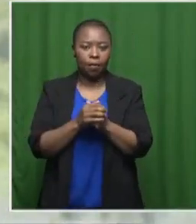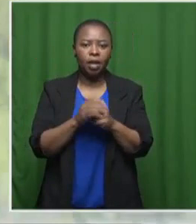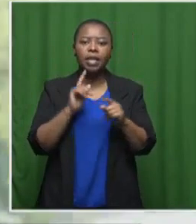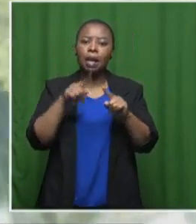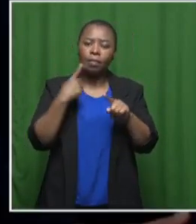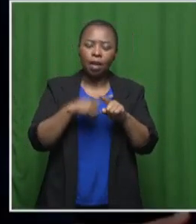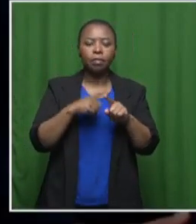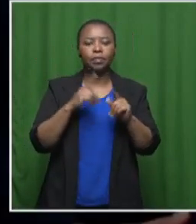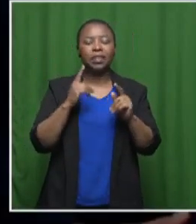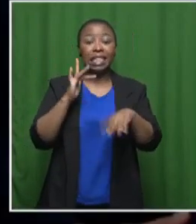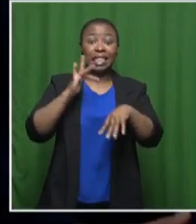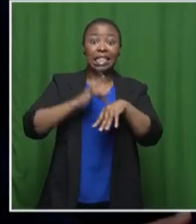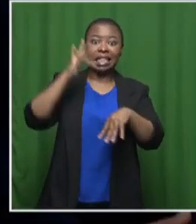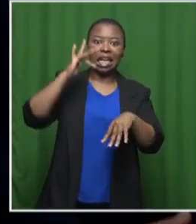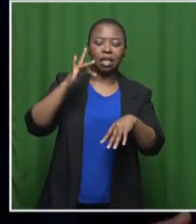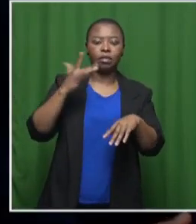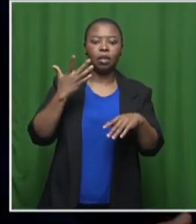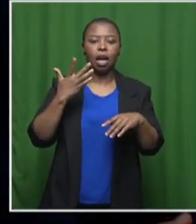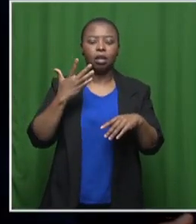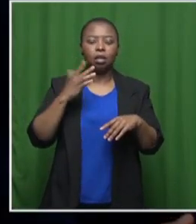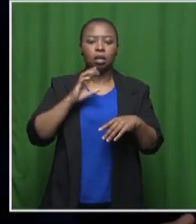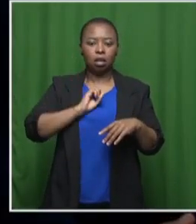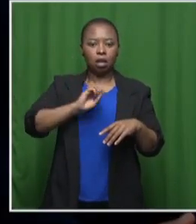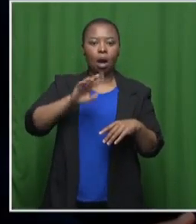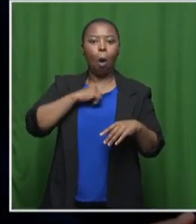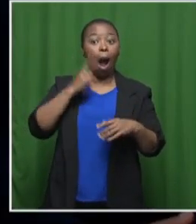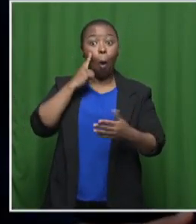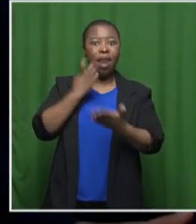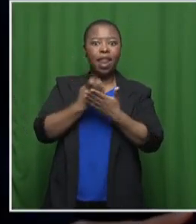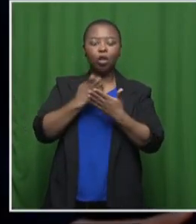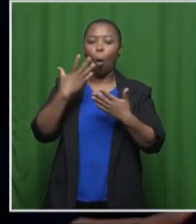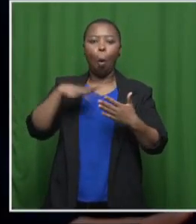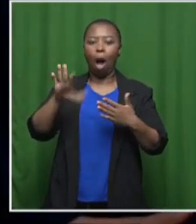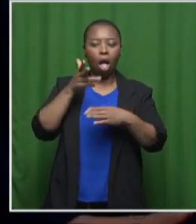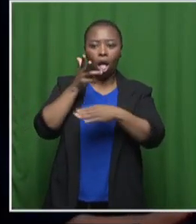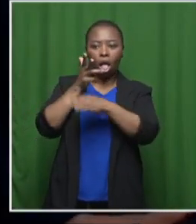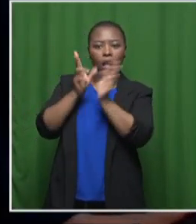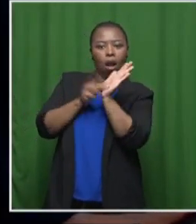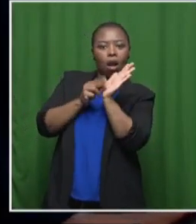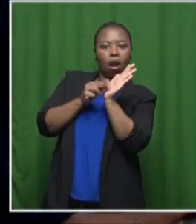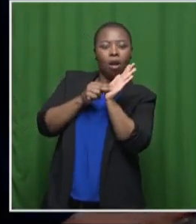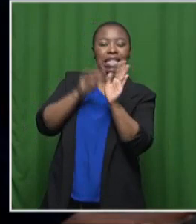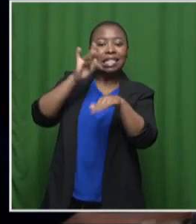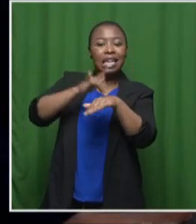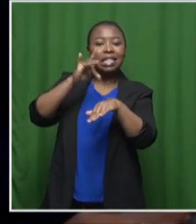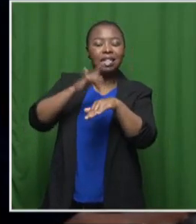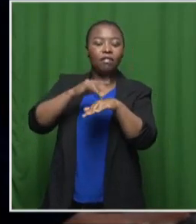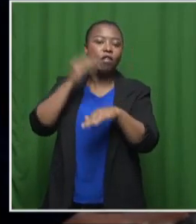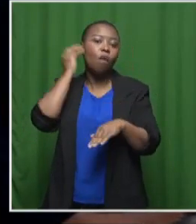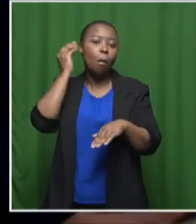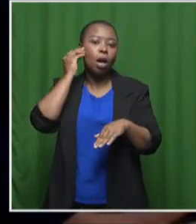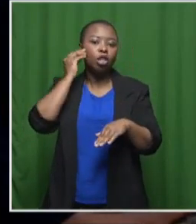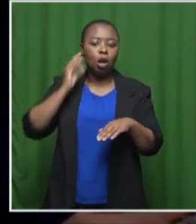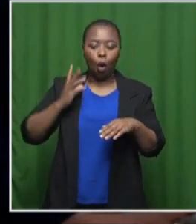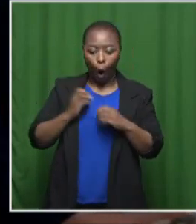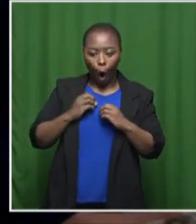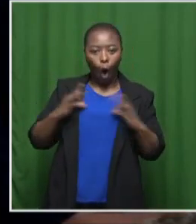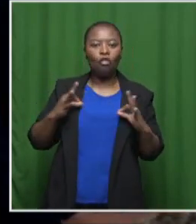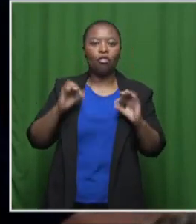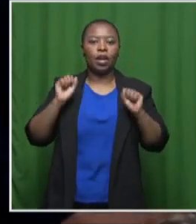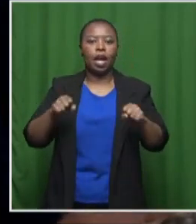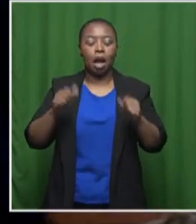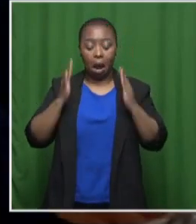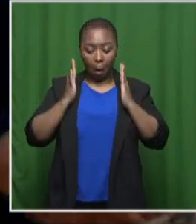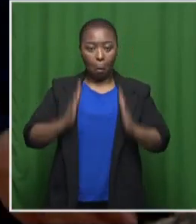They're sensitive matters. Witnesses do not want to be recorded and giving sensitive information. So there are going to be instances where